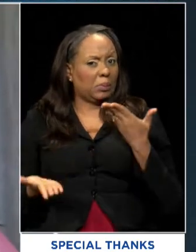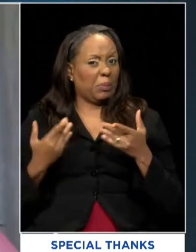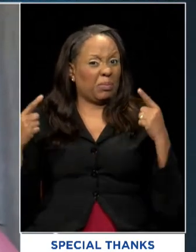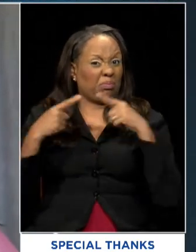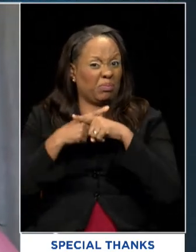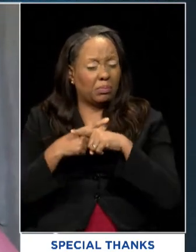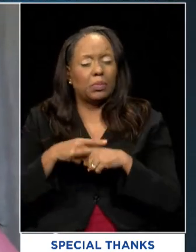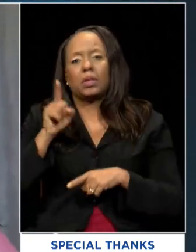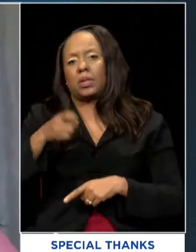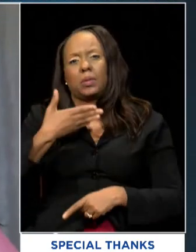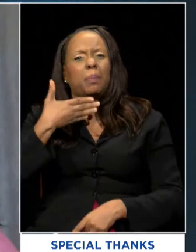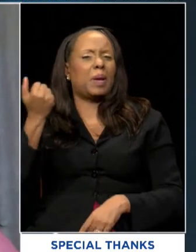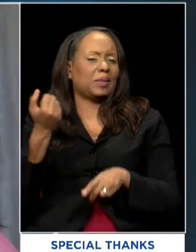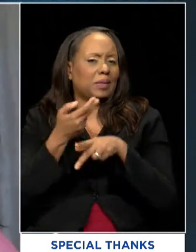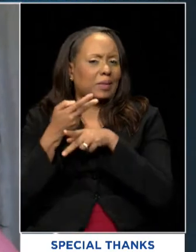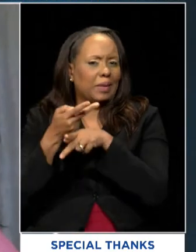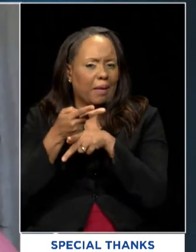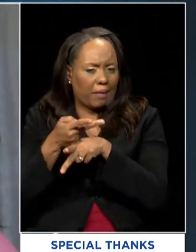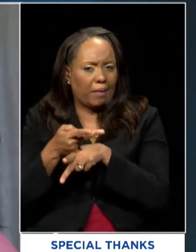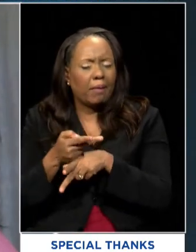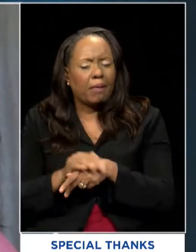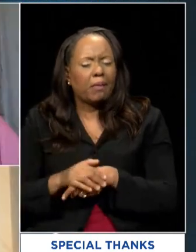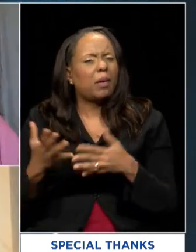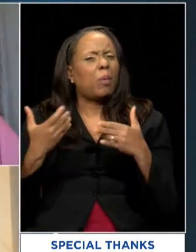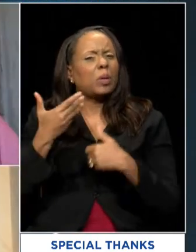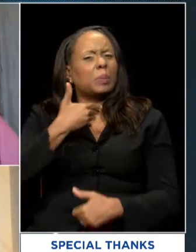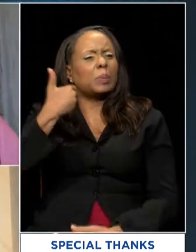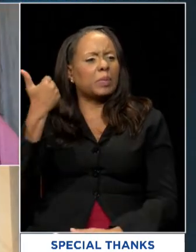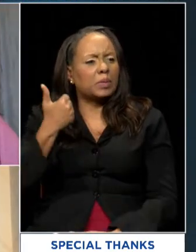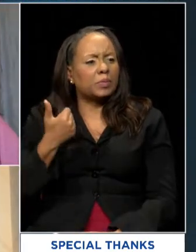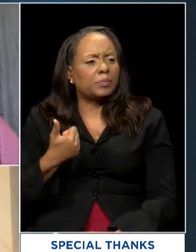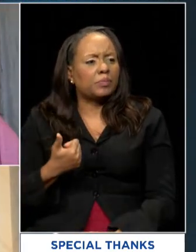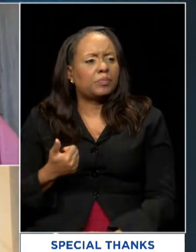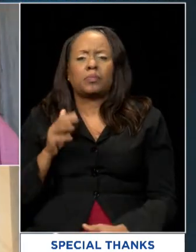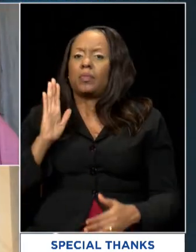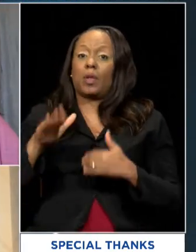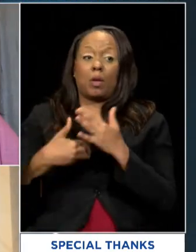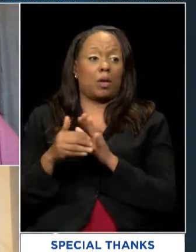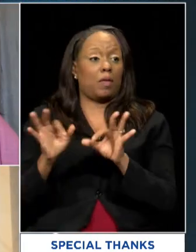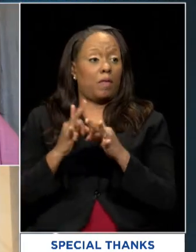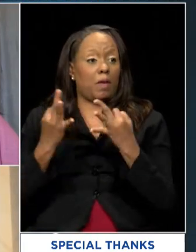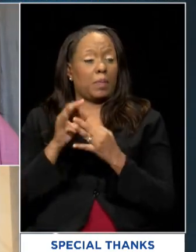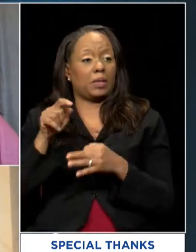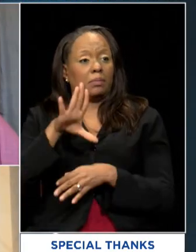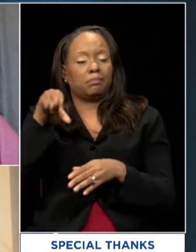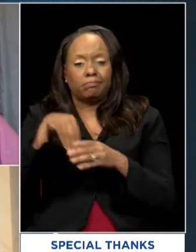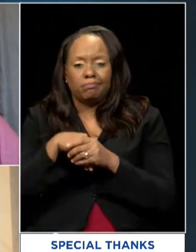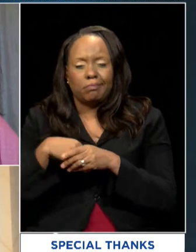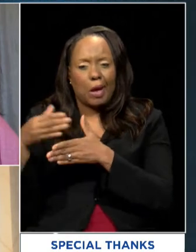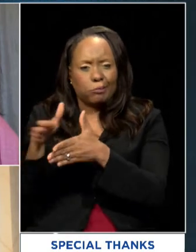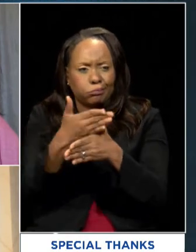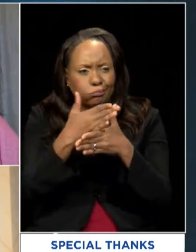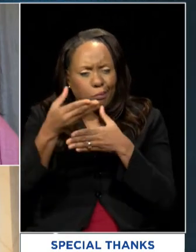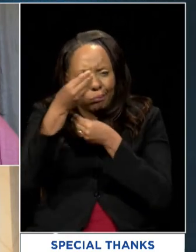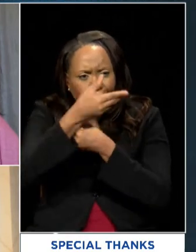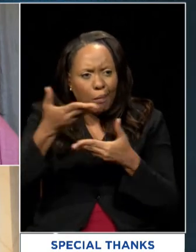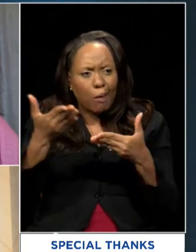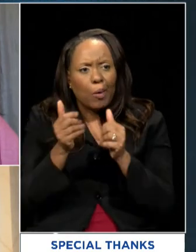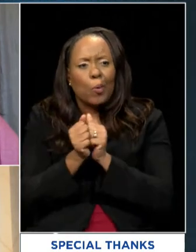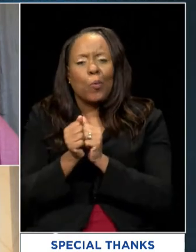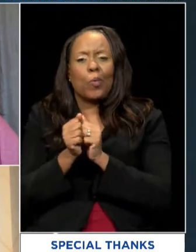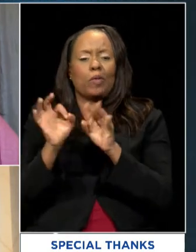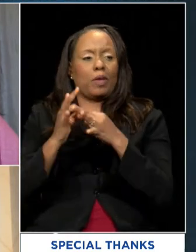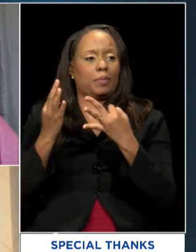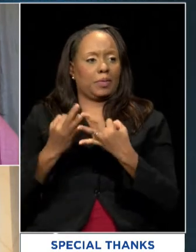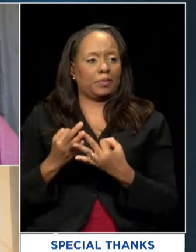best care. And that's all everybody wants. And pull the family members in, make sure everybody knows what's going on. But as promised,